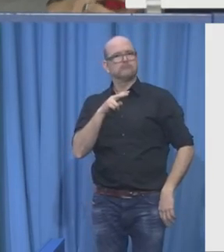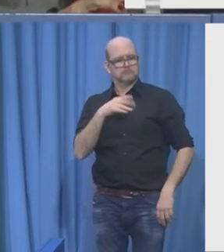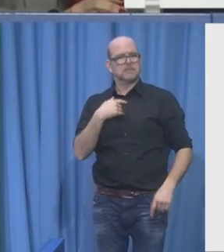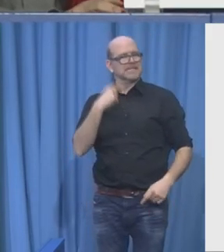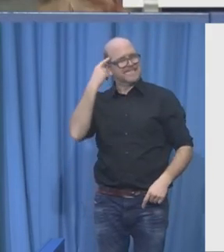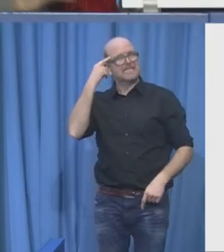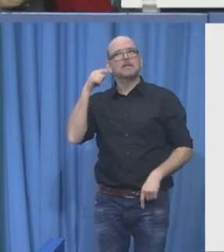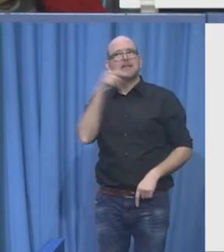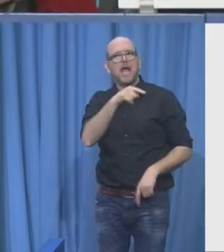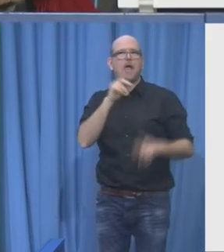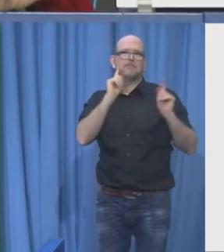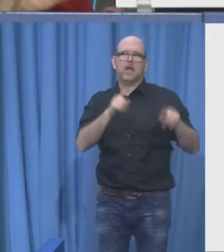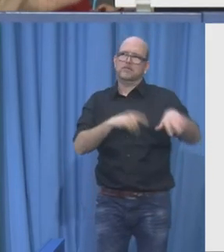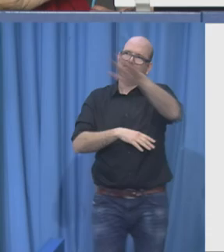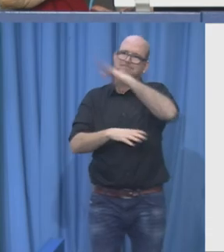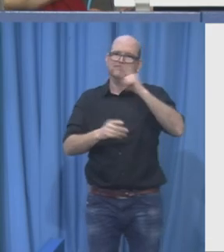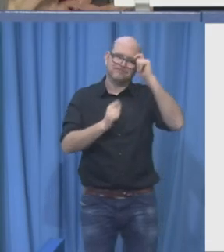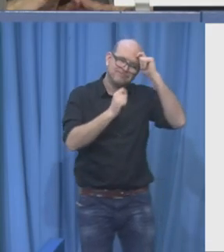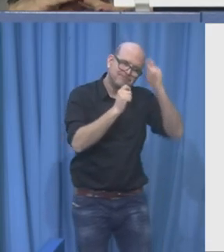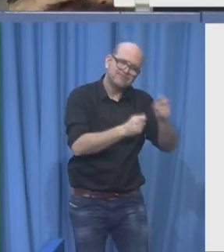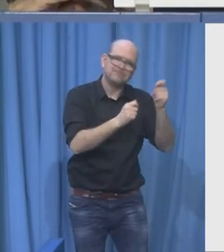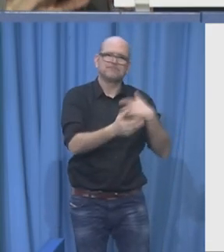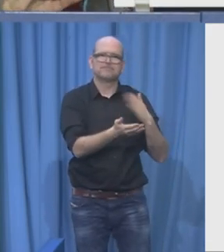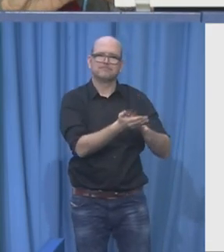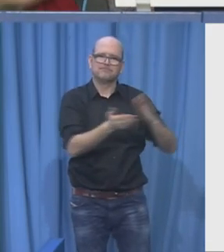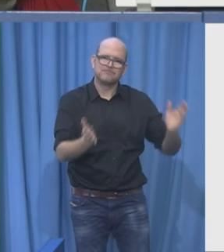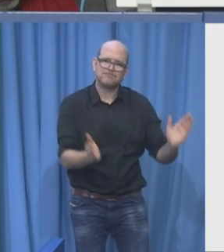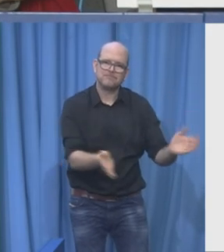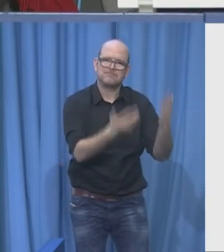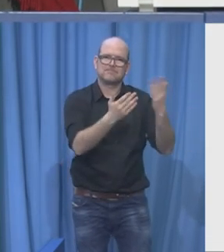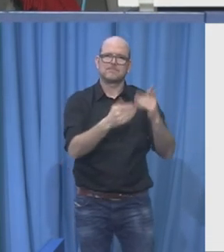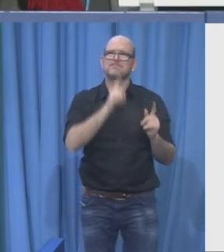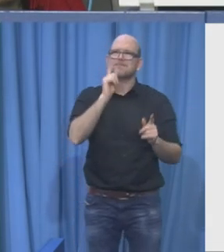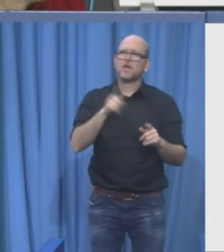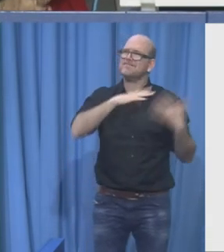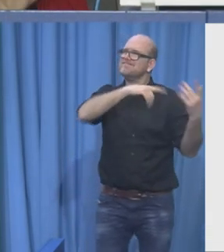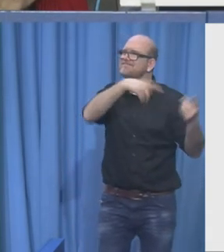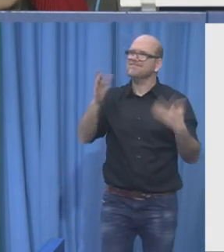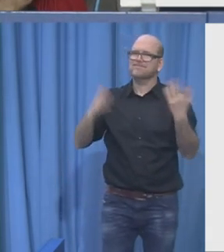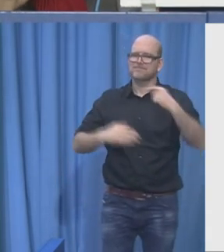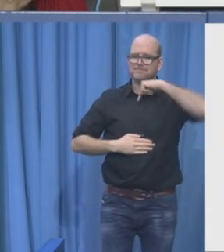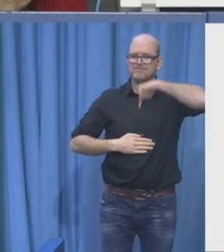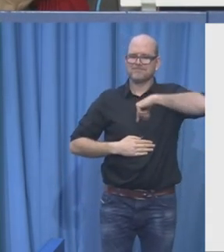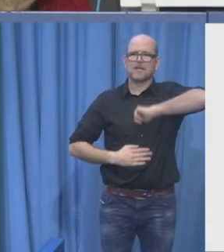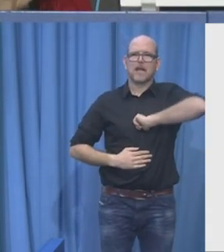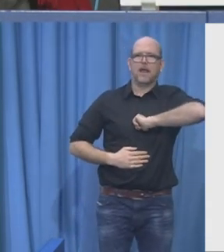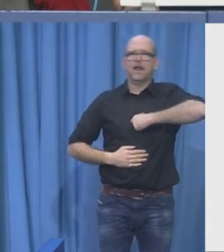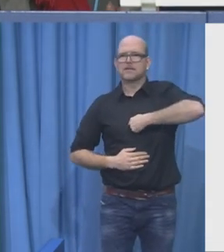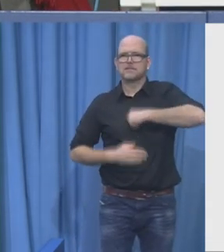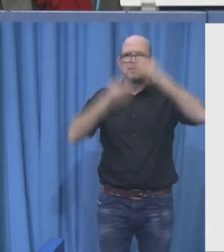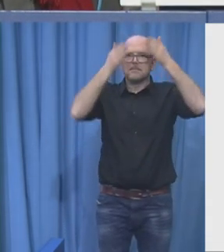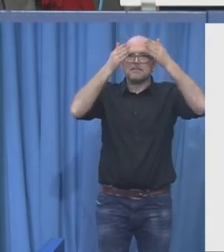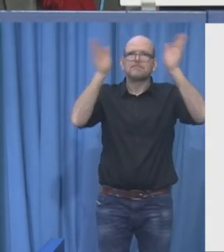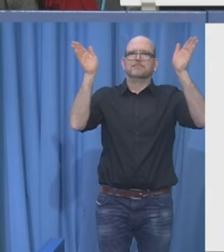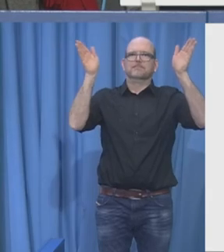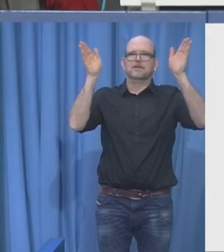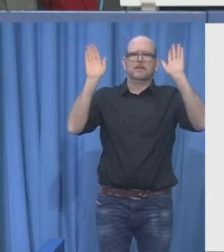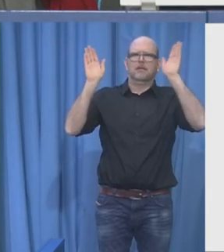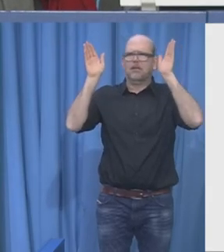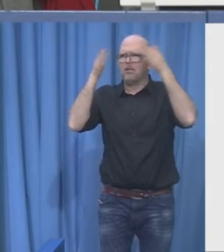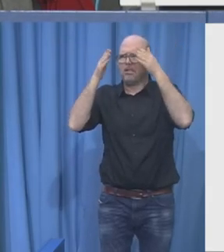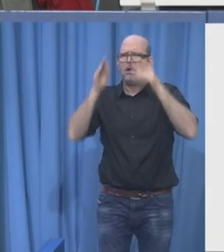been successful is the ecosystem. And this morning, there was a lot of talk about partnerships. And here I have to